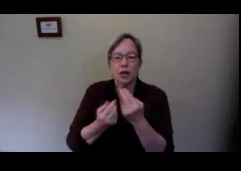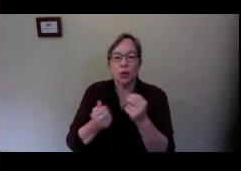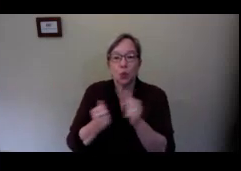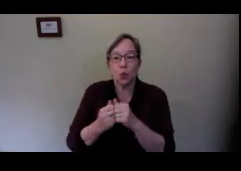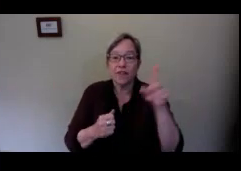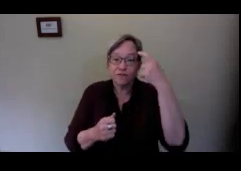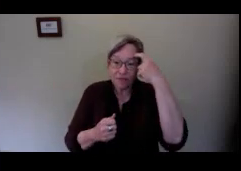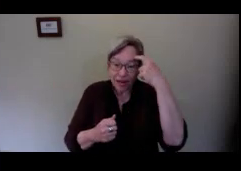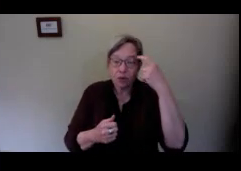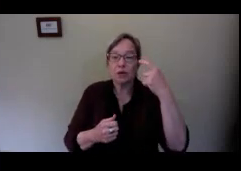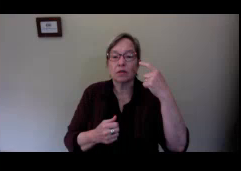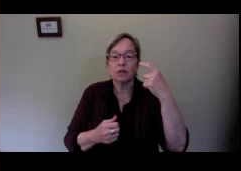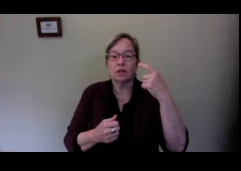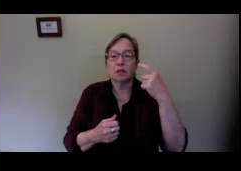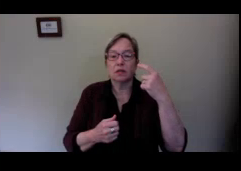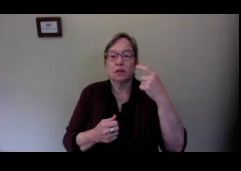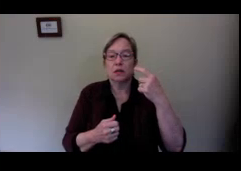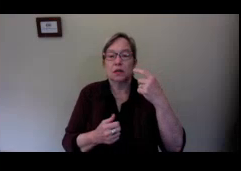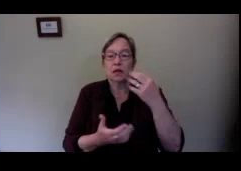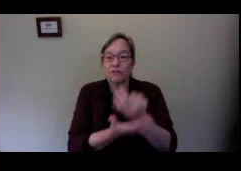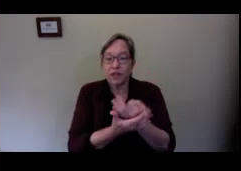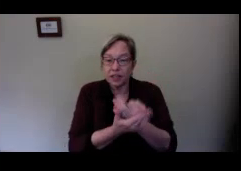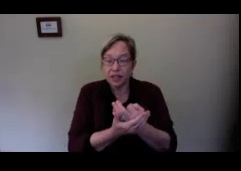pay for the modification?